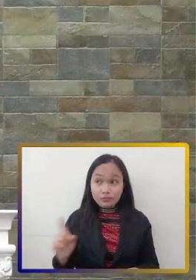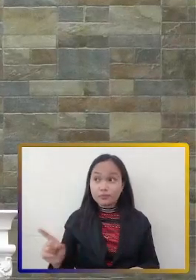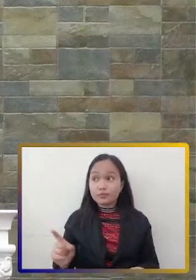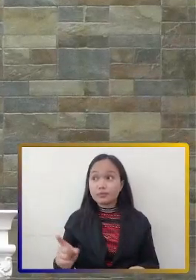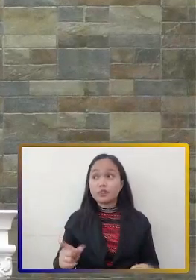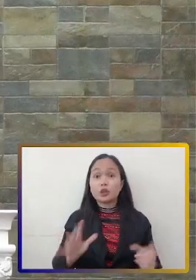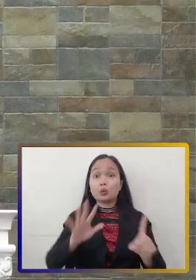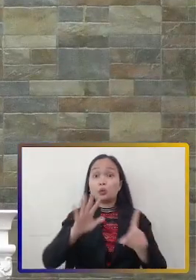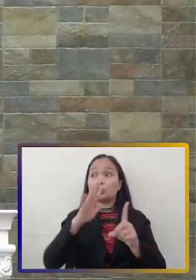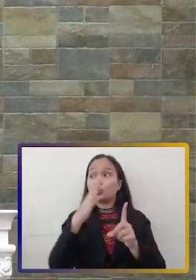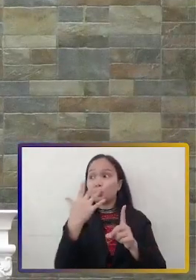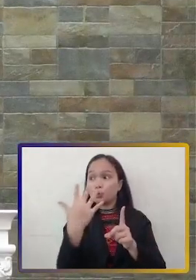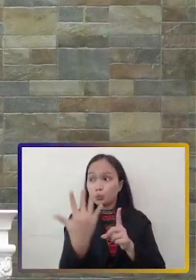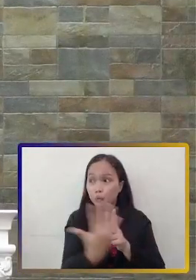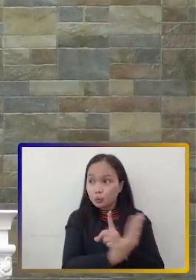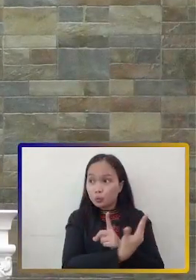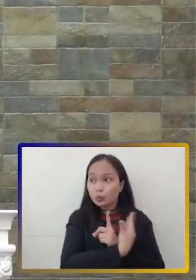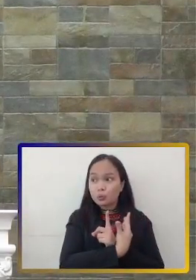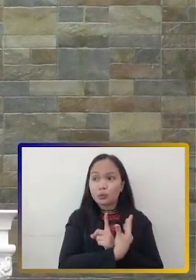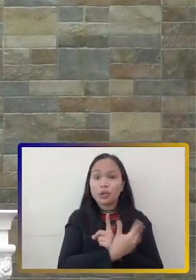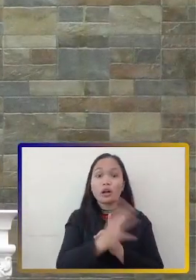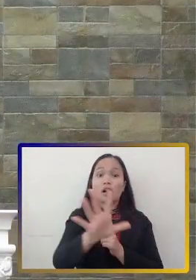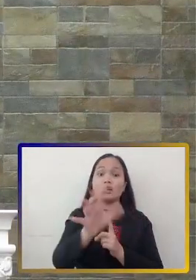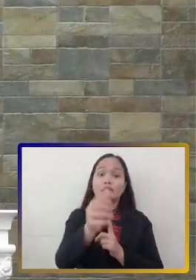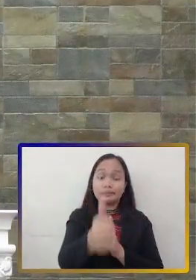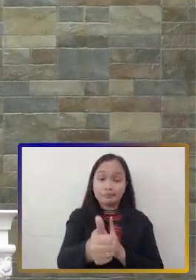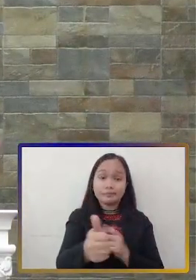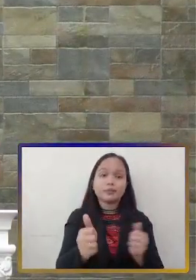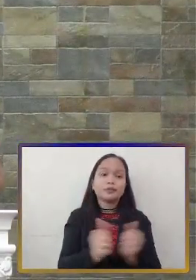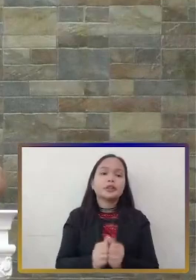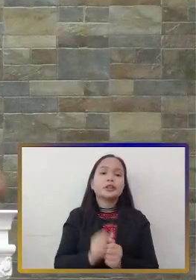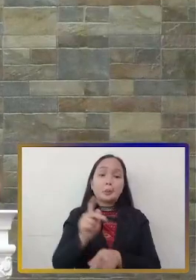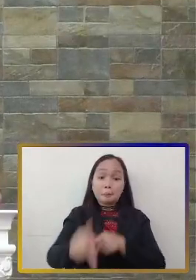Surround yourself with people